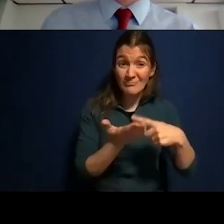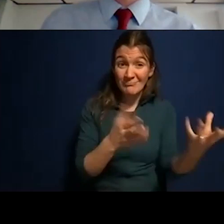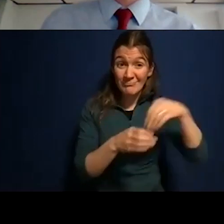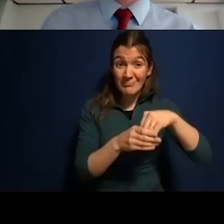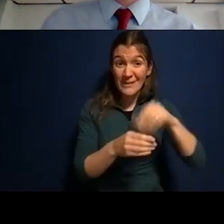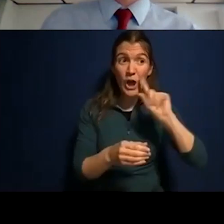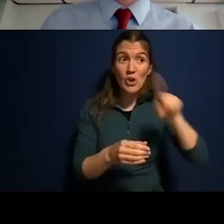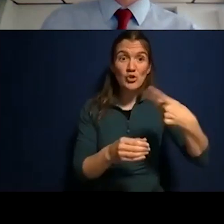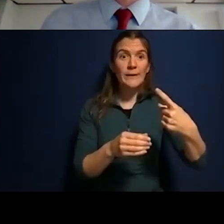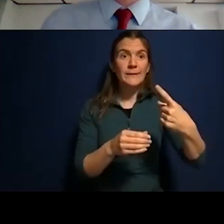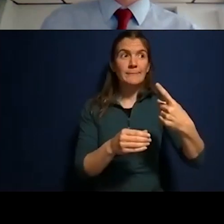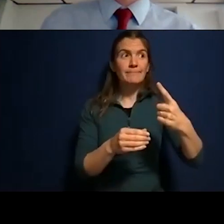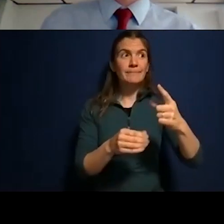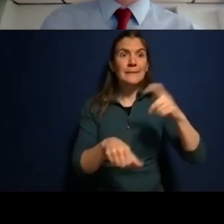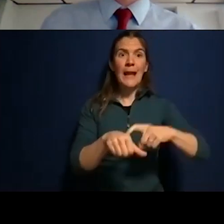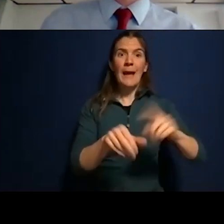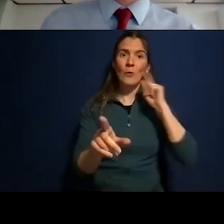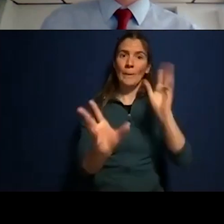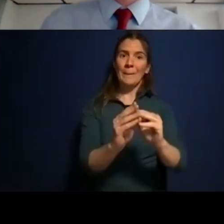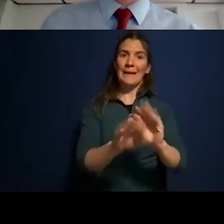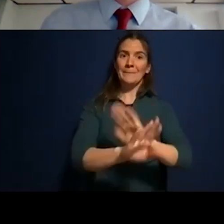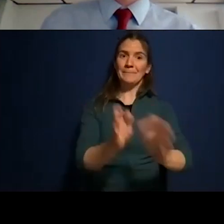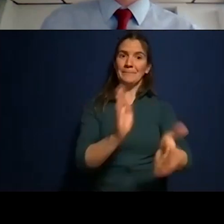more than just select board meeting hours.